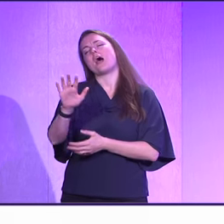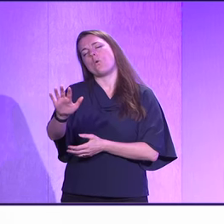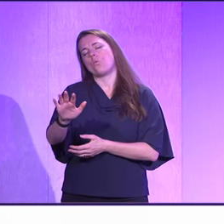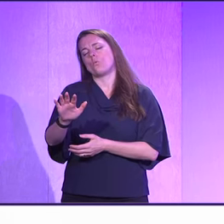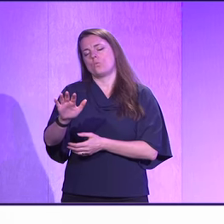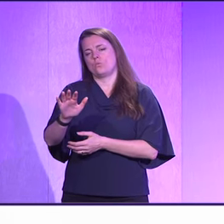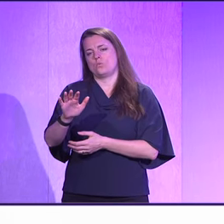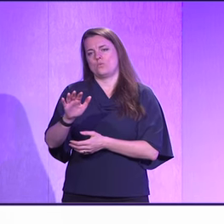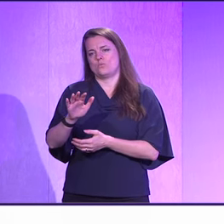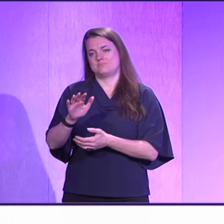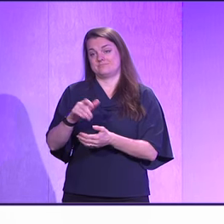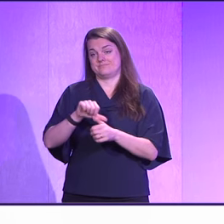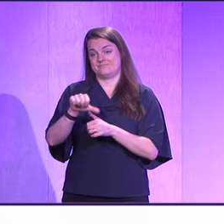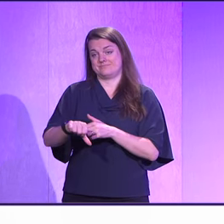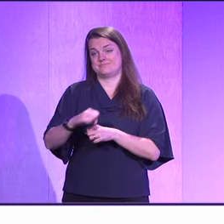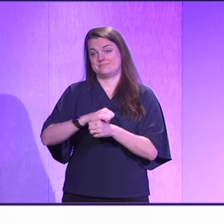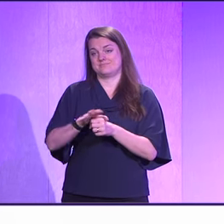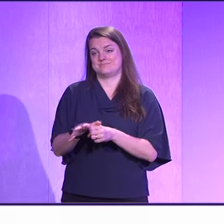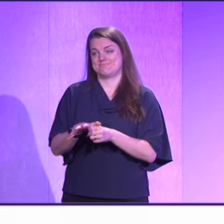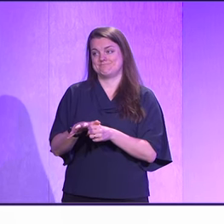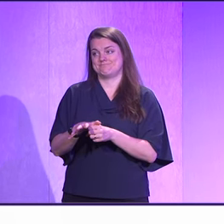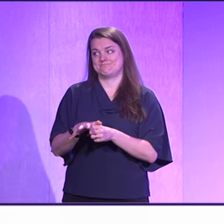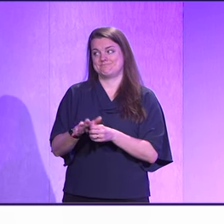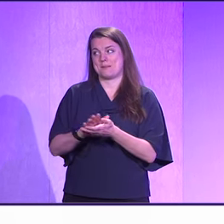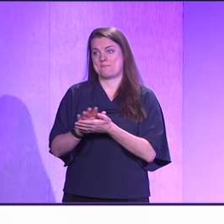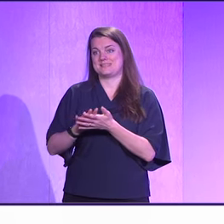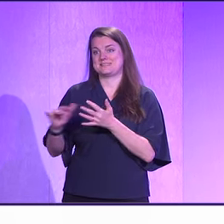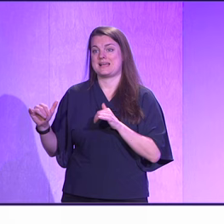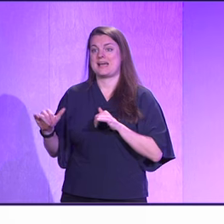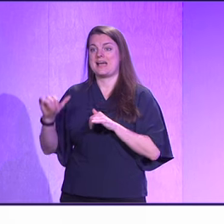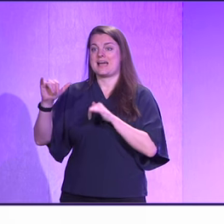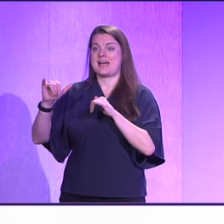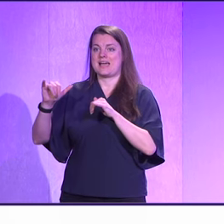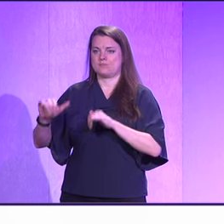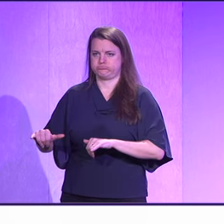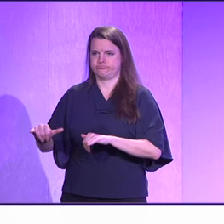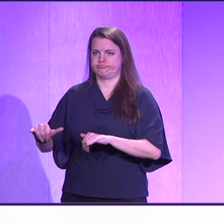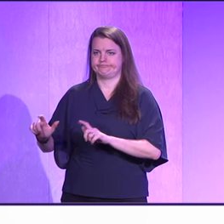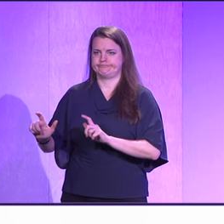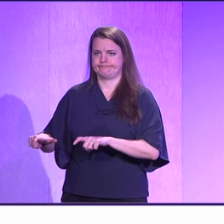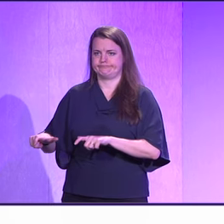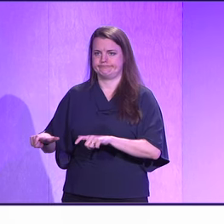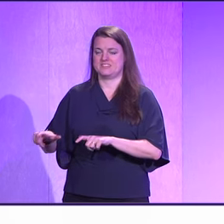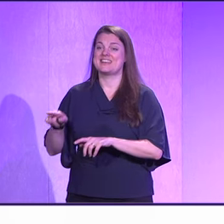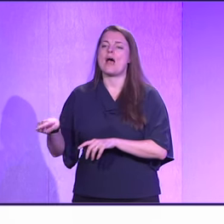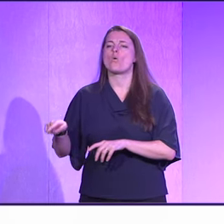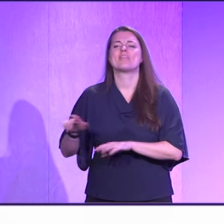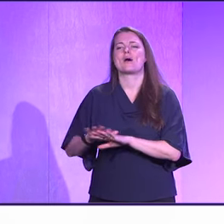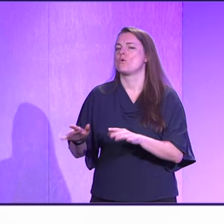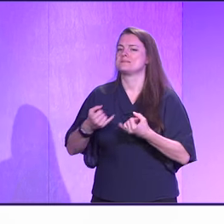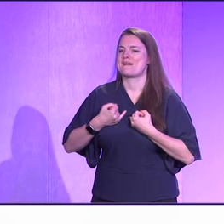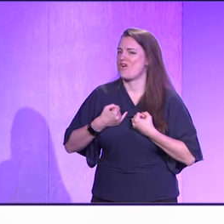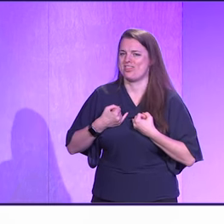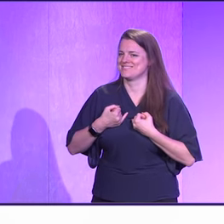course, the pandemic happened. The plane stopped taking off not long after I joined airline. Not my fault. It was something to do with the